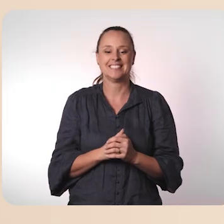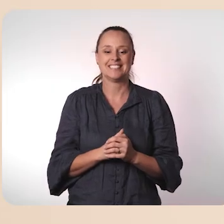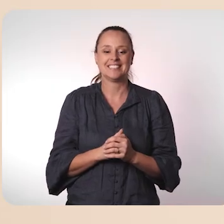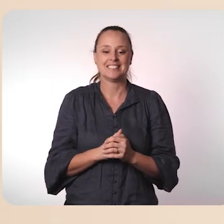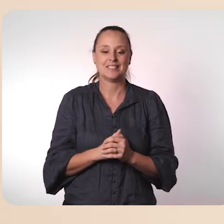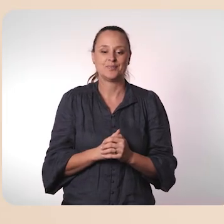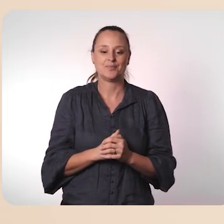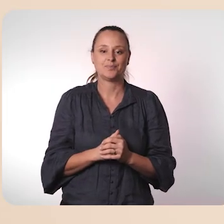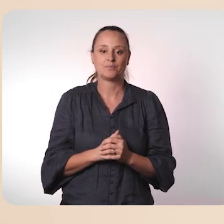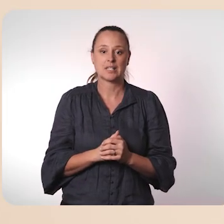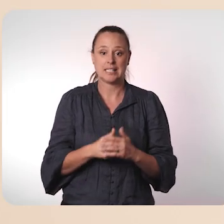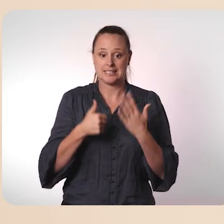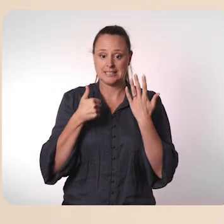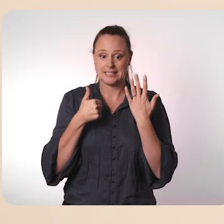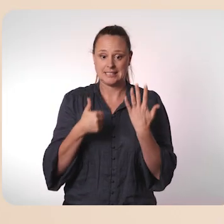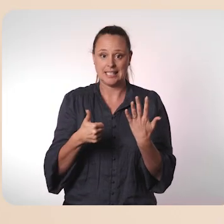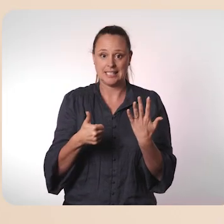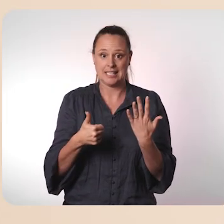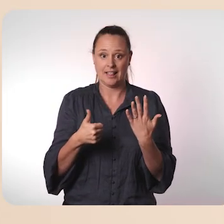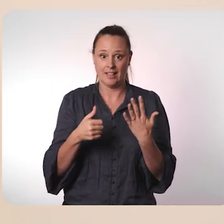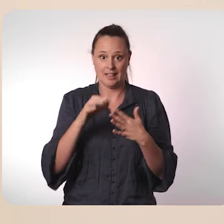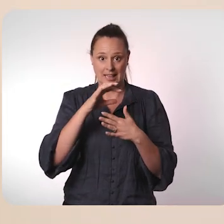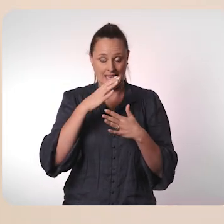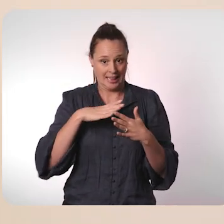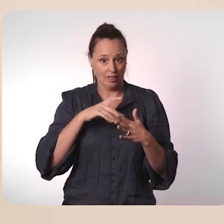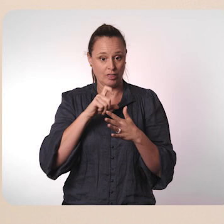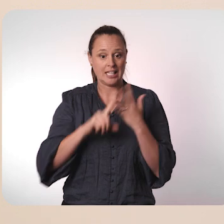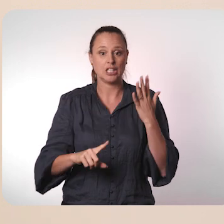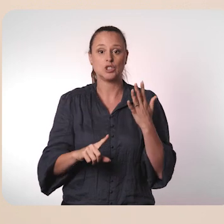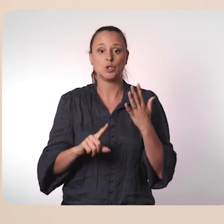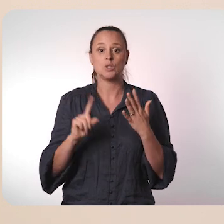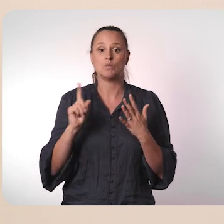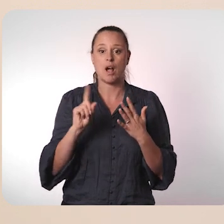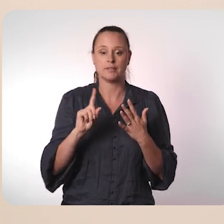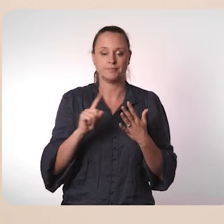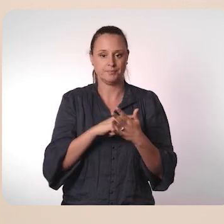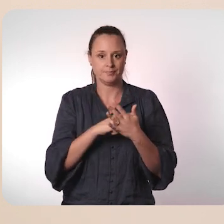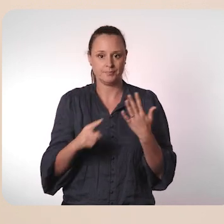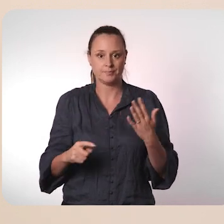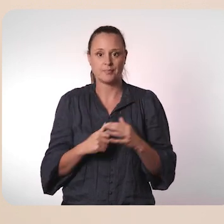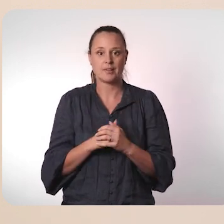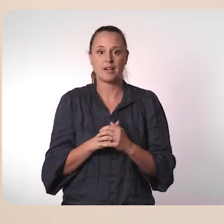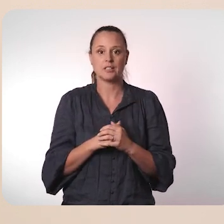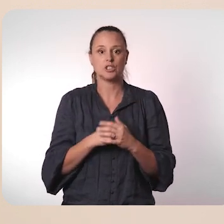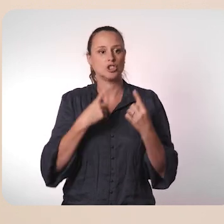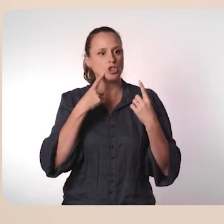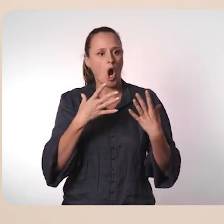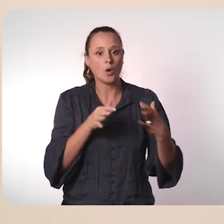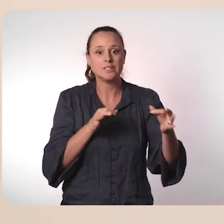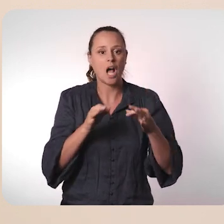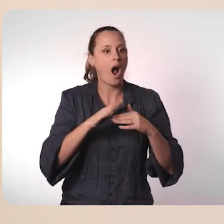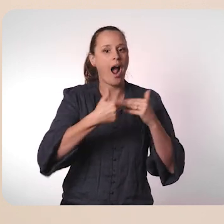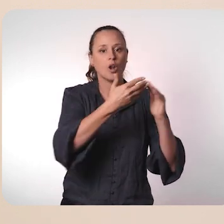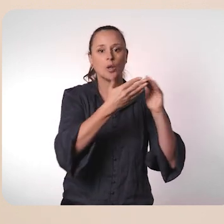The 6 essential actions are designed to show our community how we